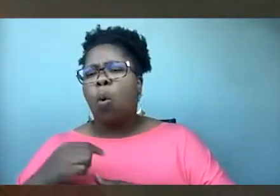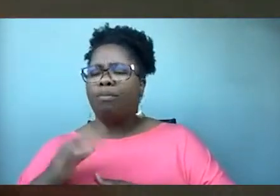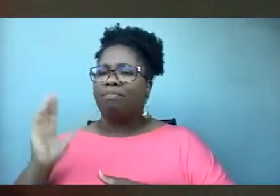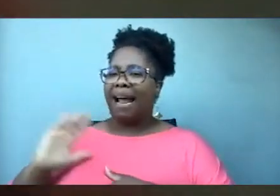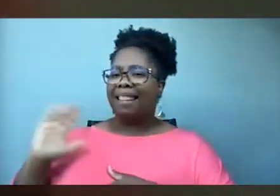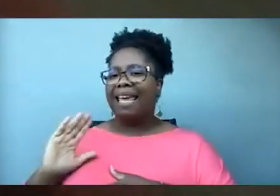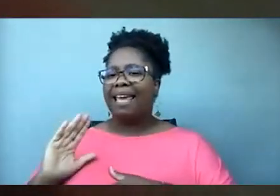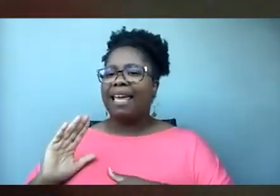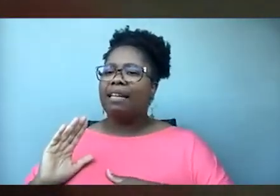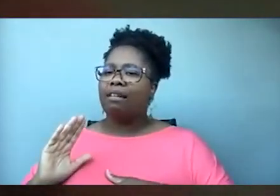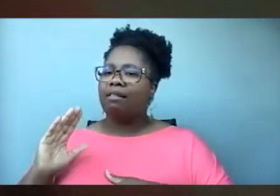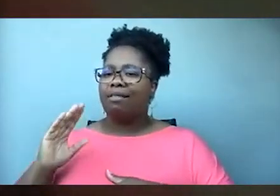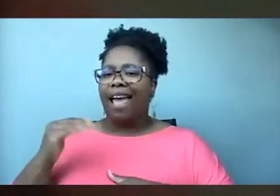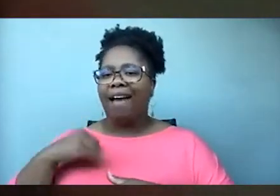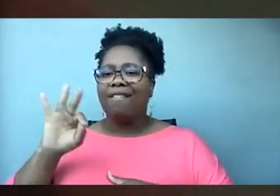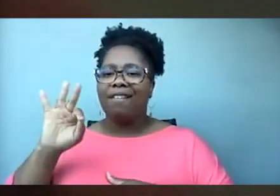were flip cameras that